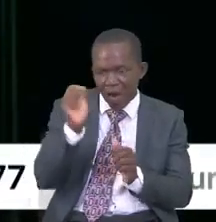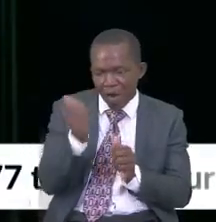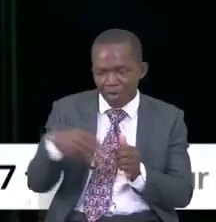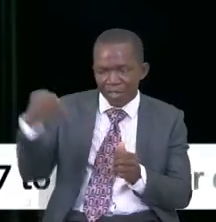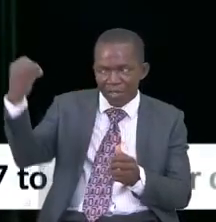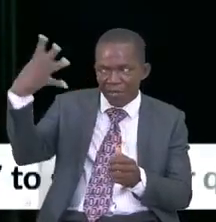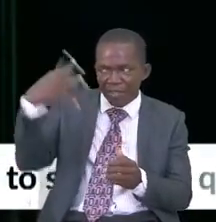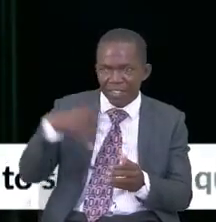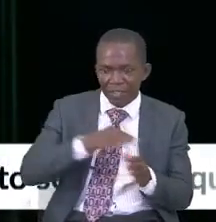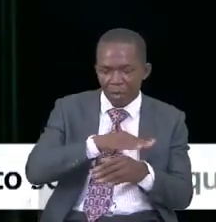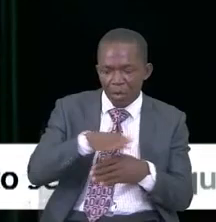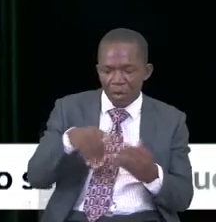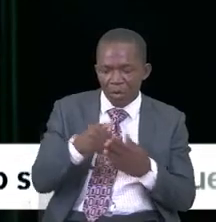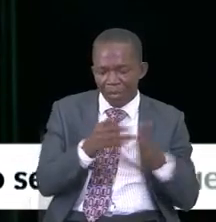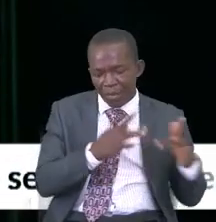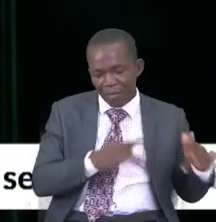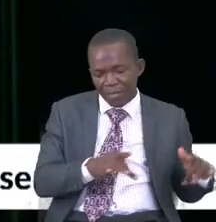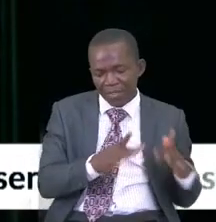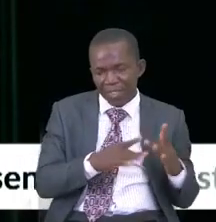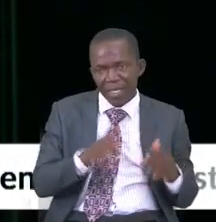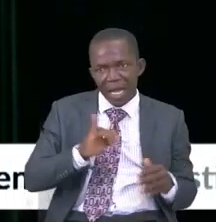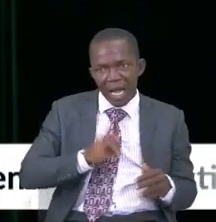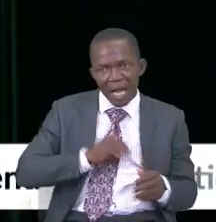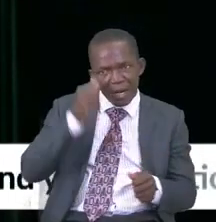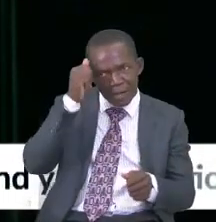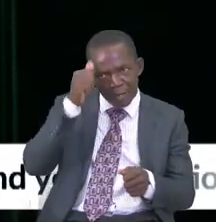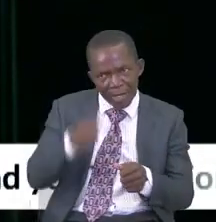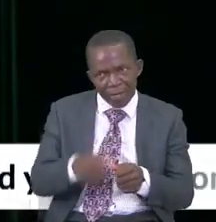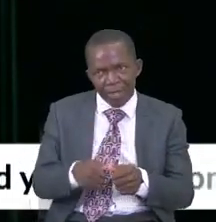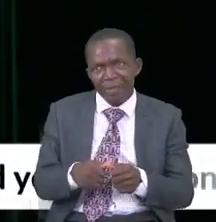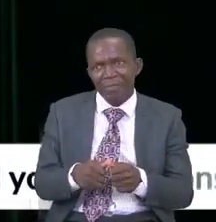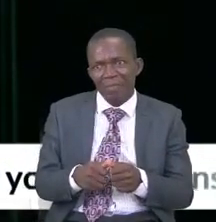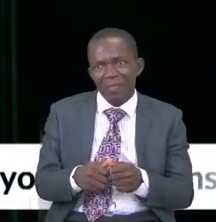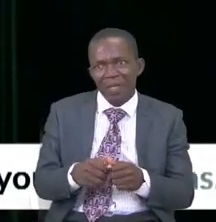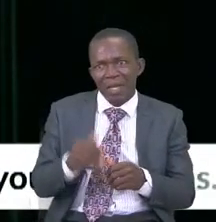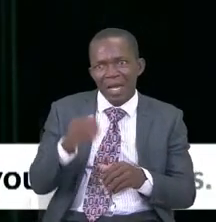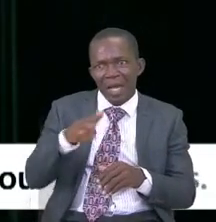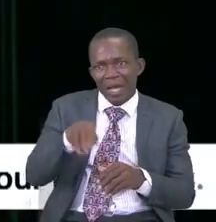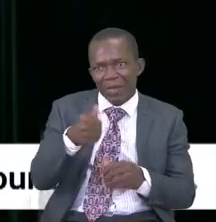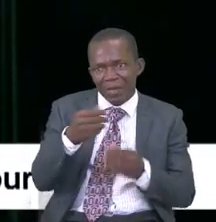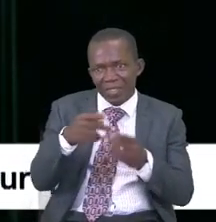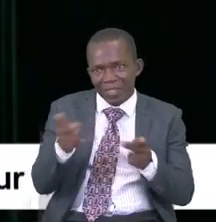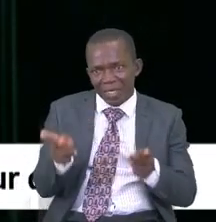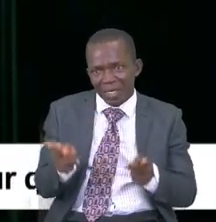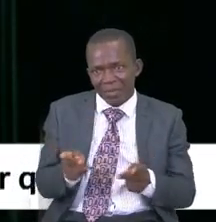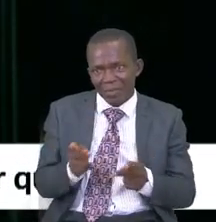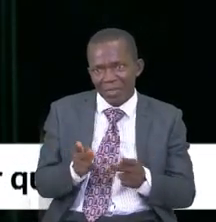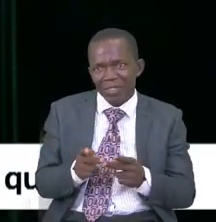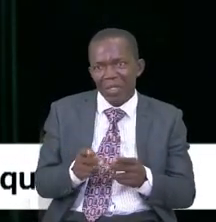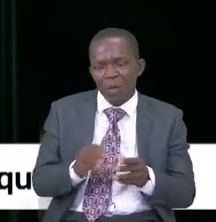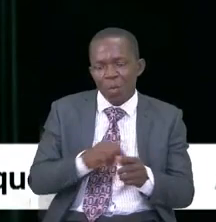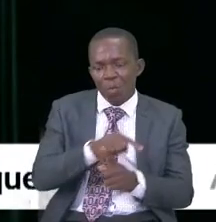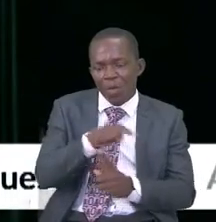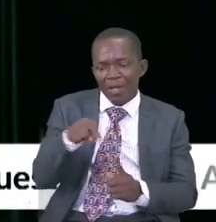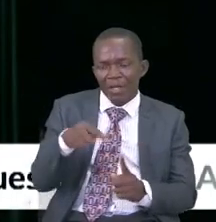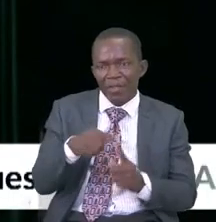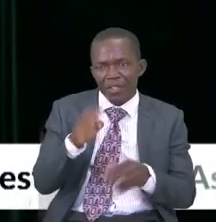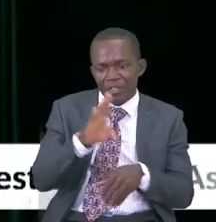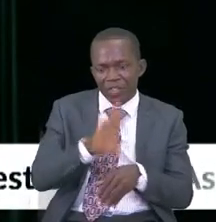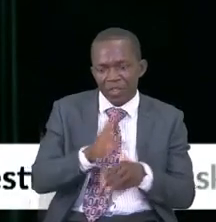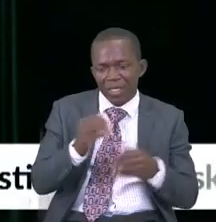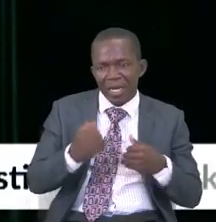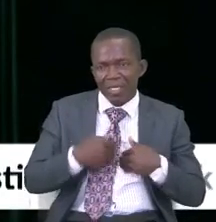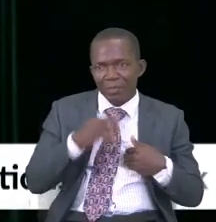the mercies came from here. I remember in the earlier days, our Father and the Lord had decentralized the church. And